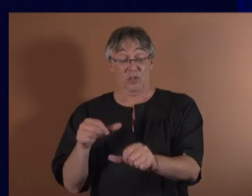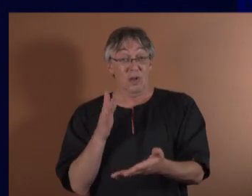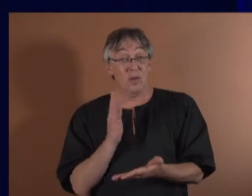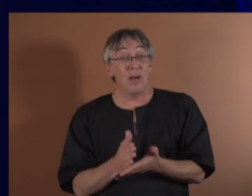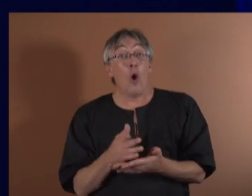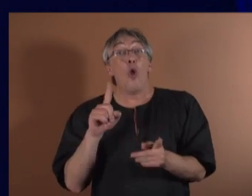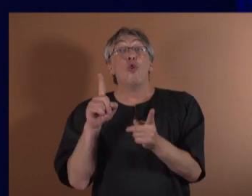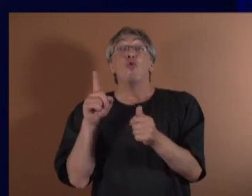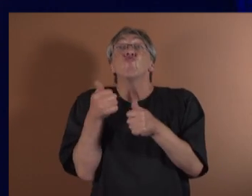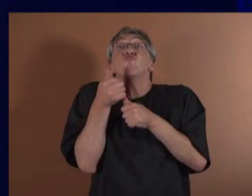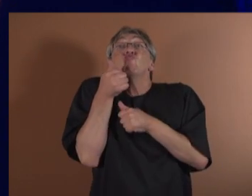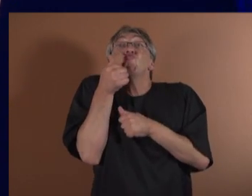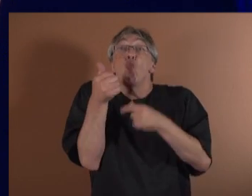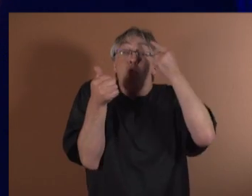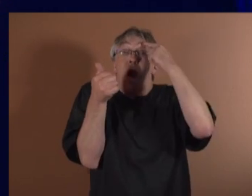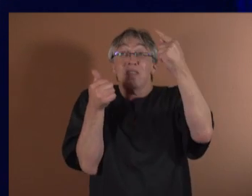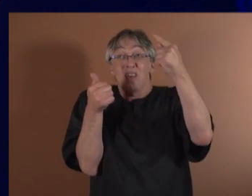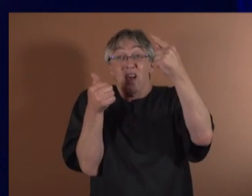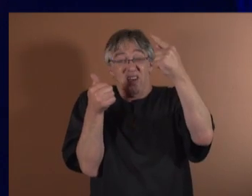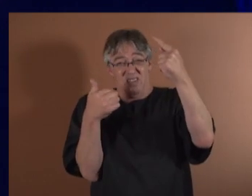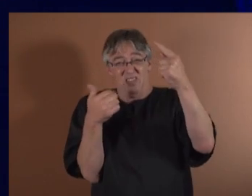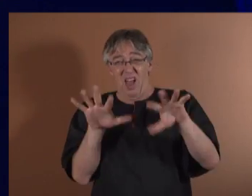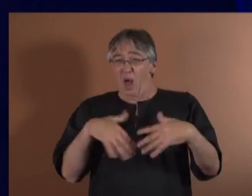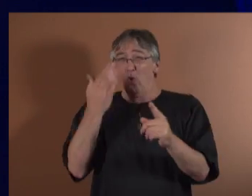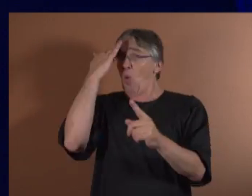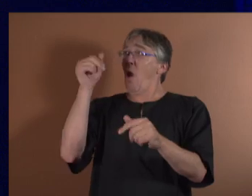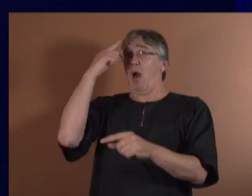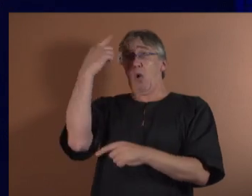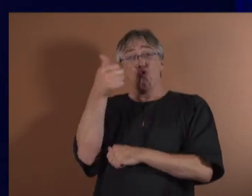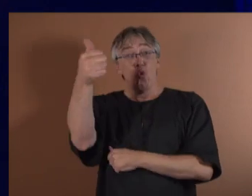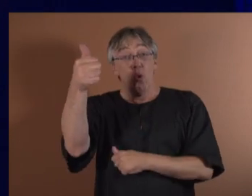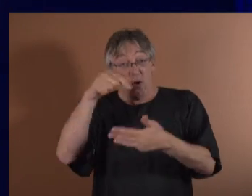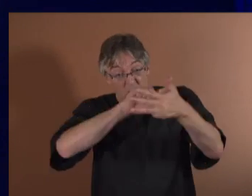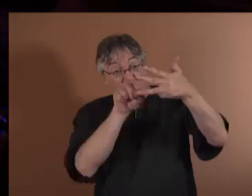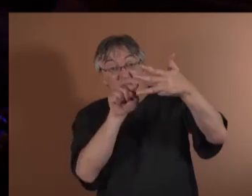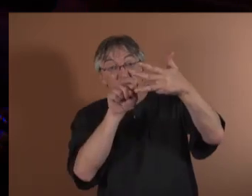logical thinking about what's good, better, best. Where's that? Stage 4.